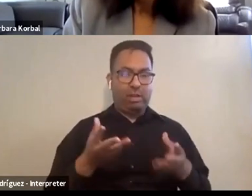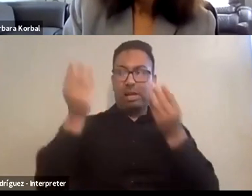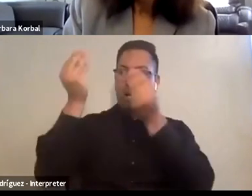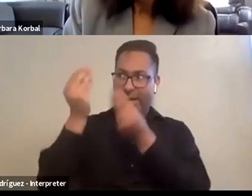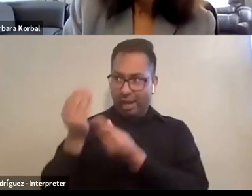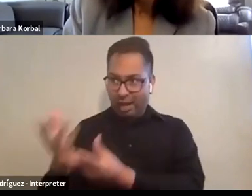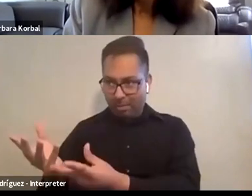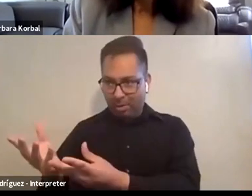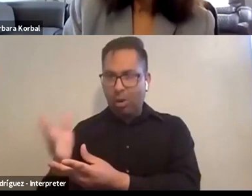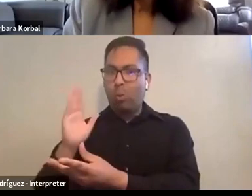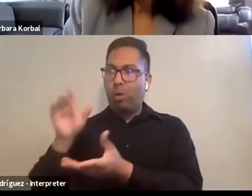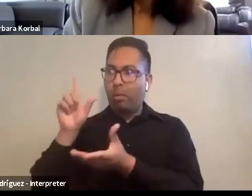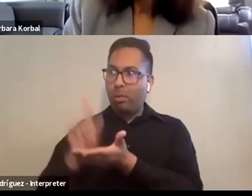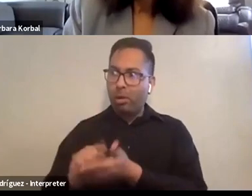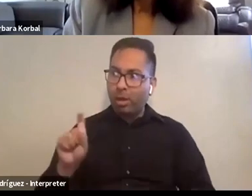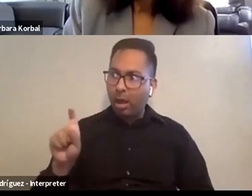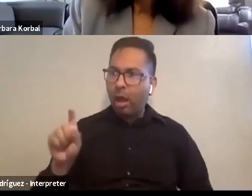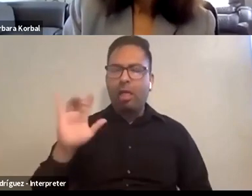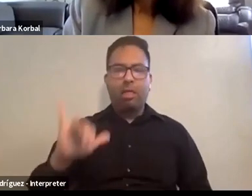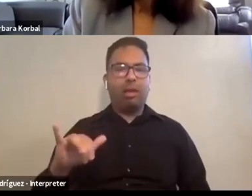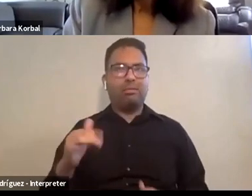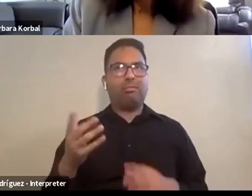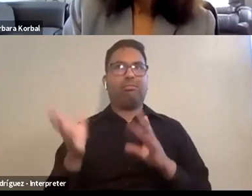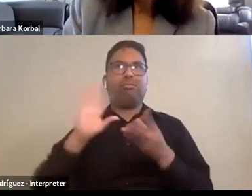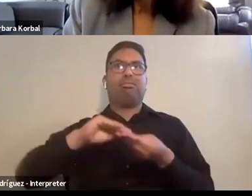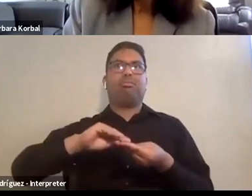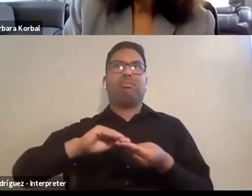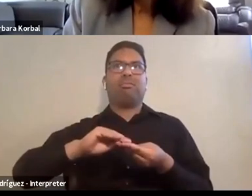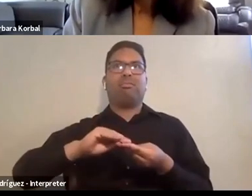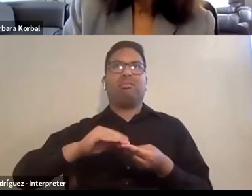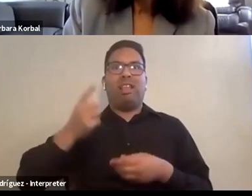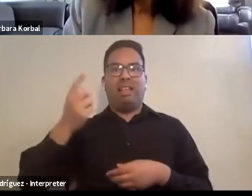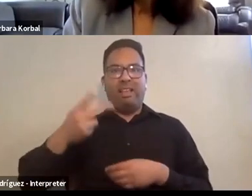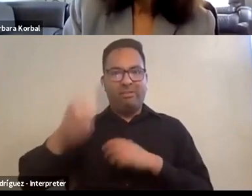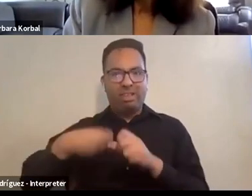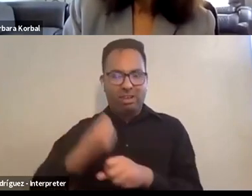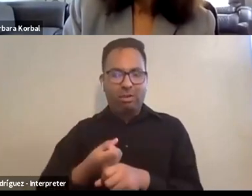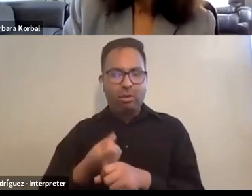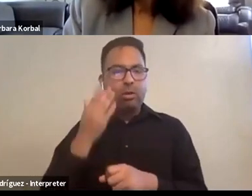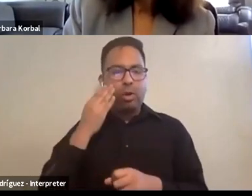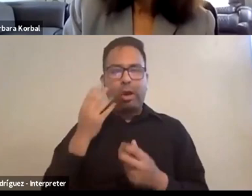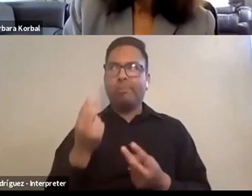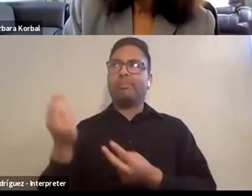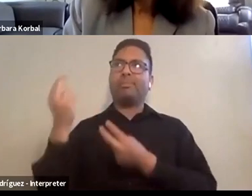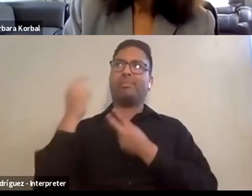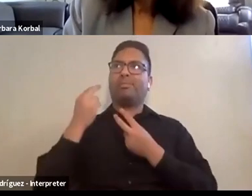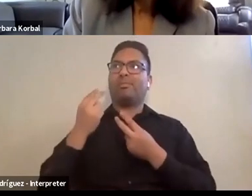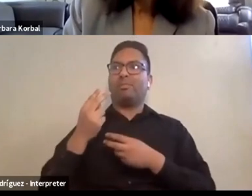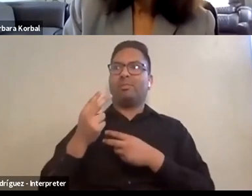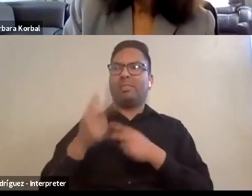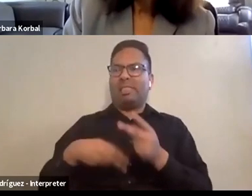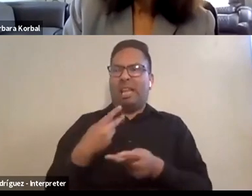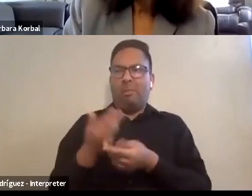or not the poems. I mean, that's half a year. And when I think back to the kinds of resources that we had back then, I can hardly believe we did